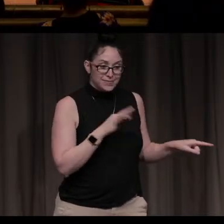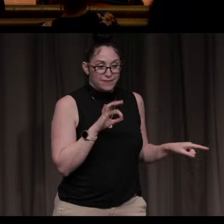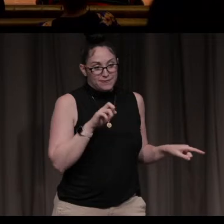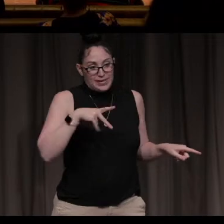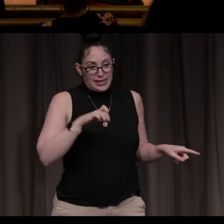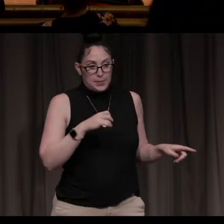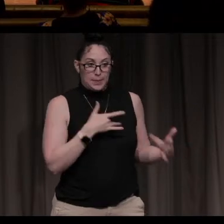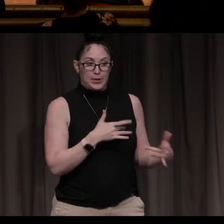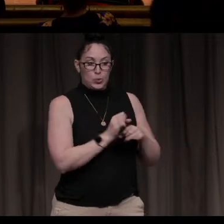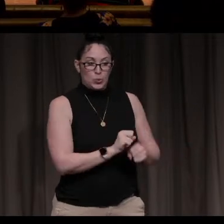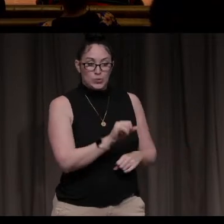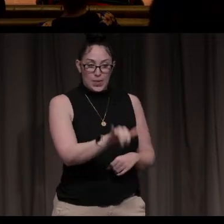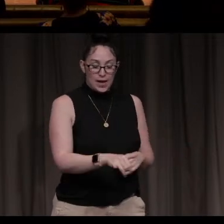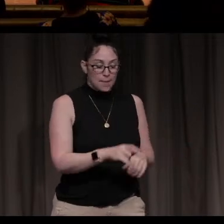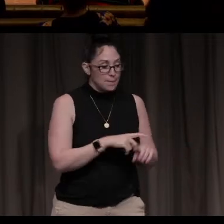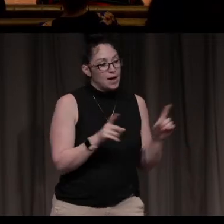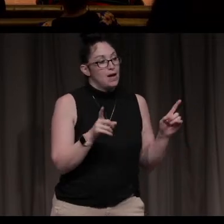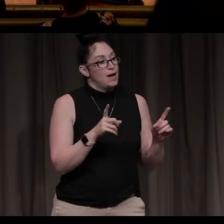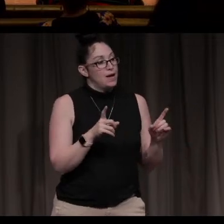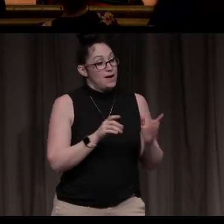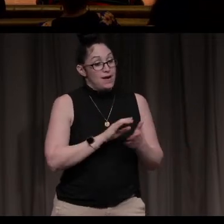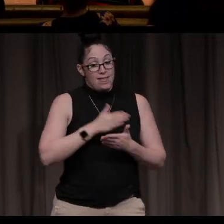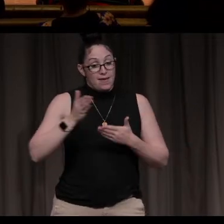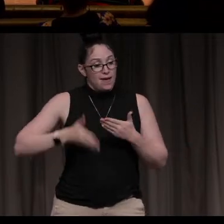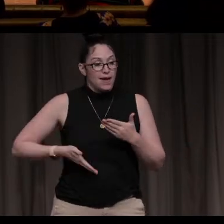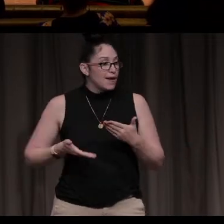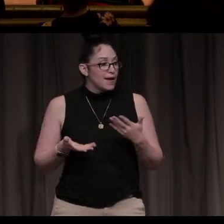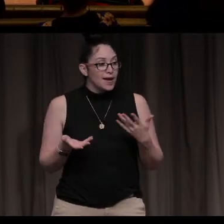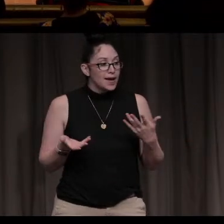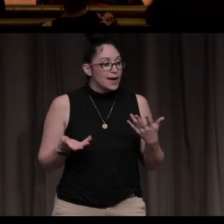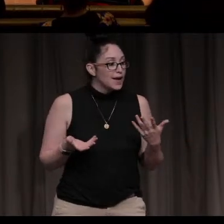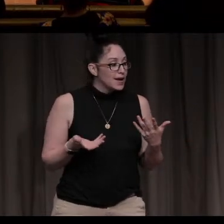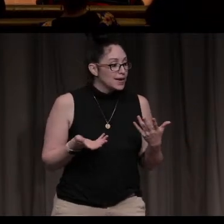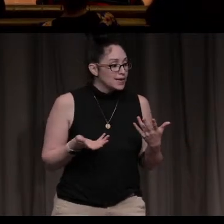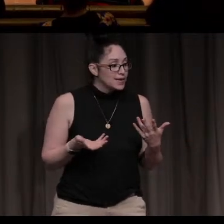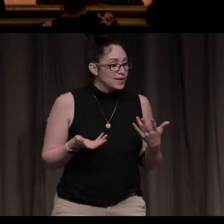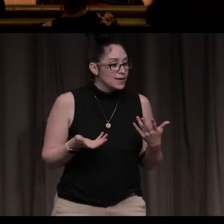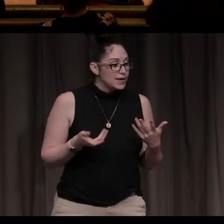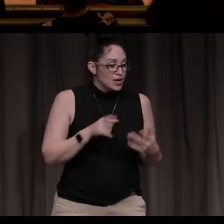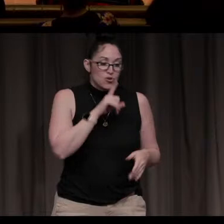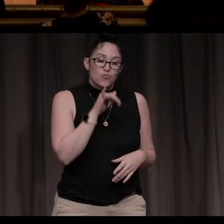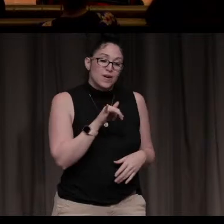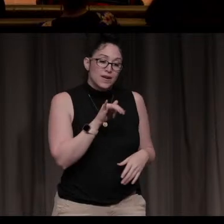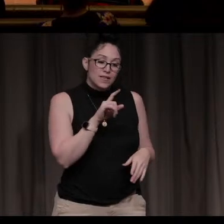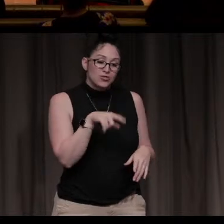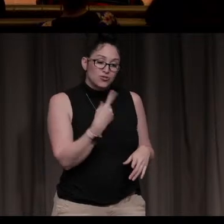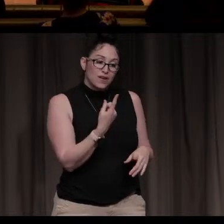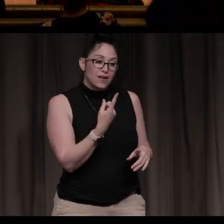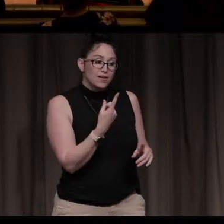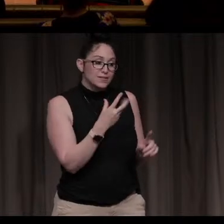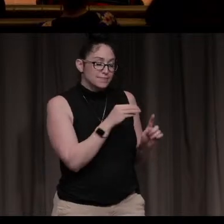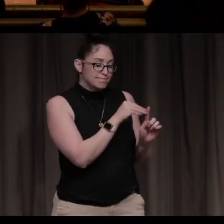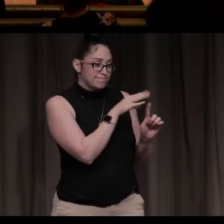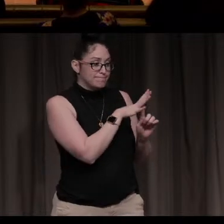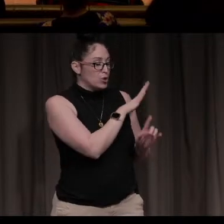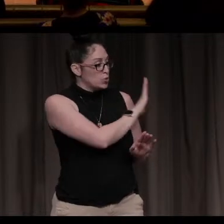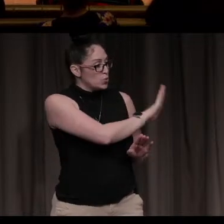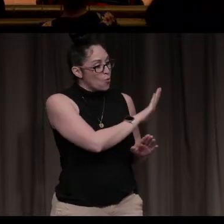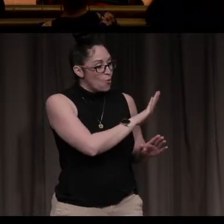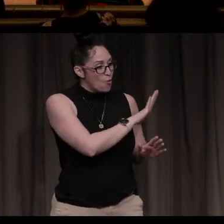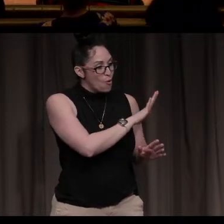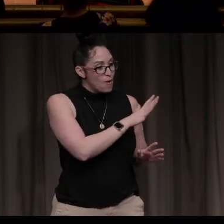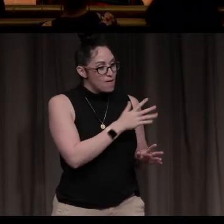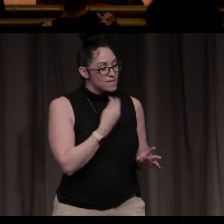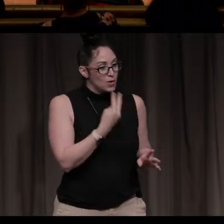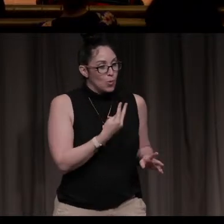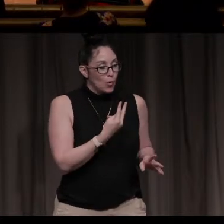this, the end result is it's just so captivating because it is capturing your voice as an artist. It has